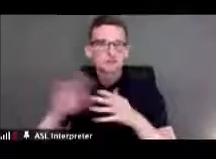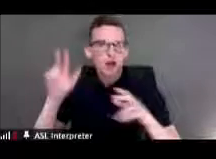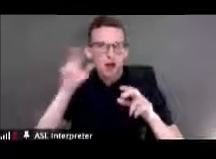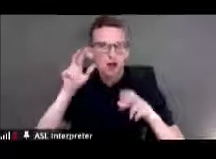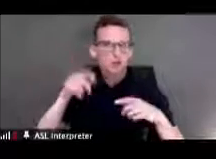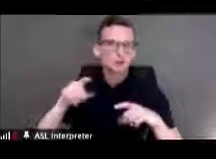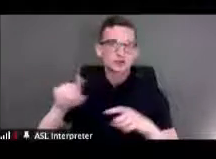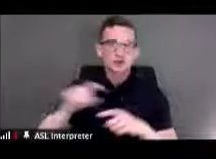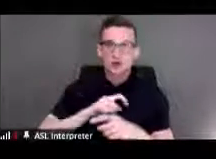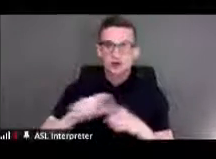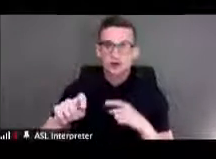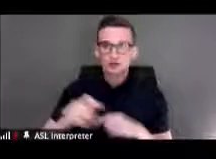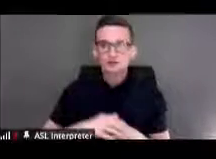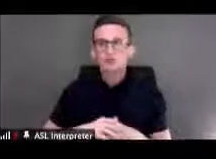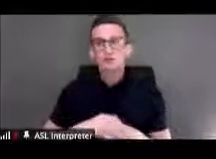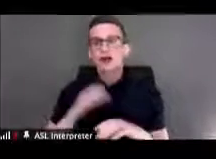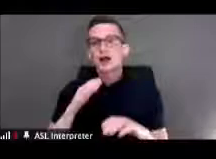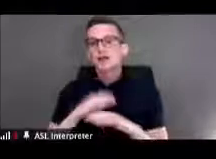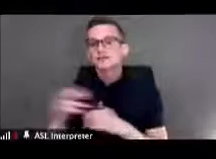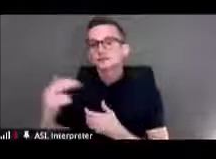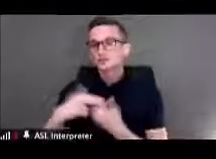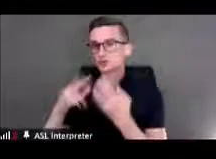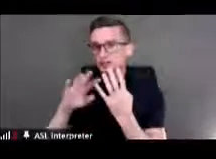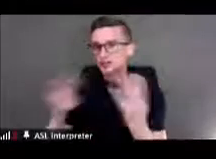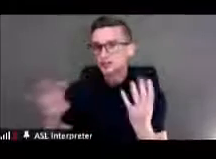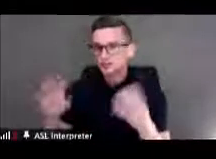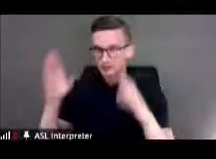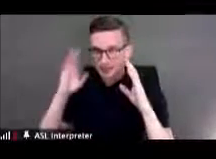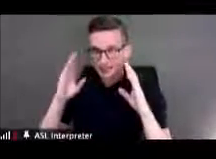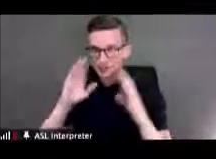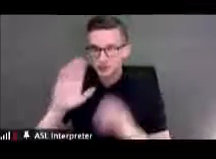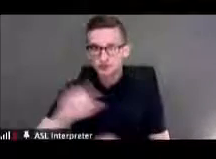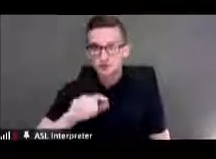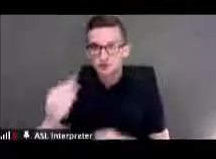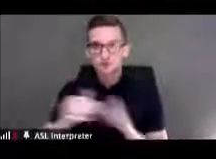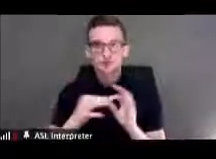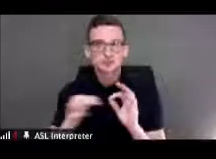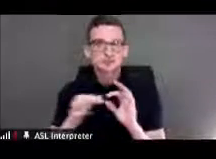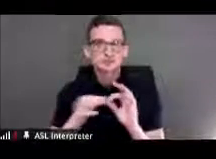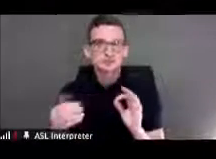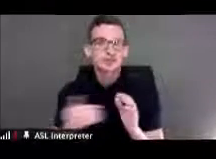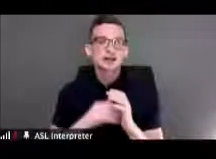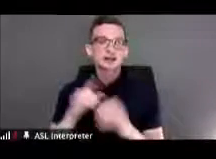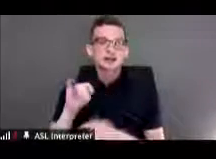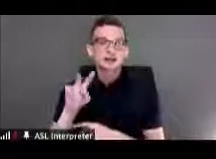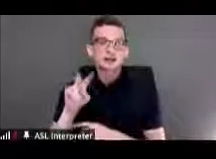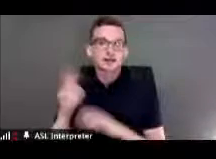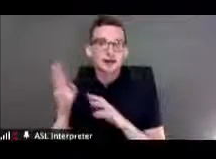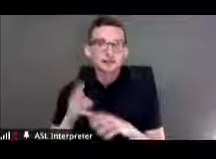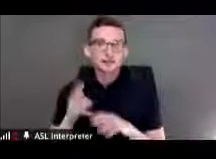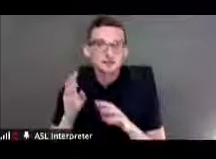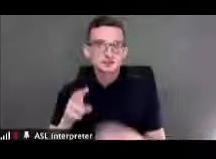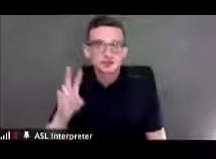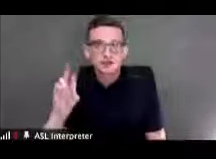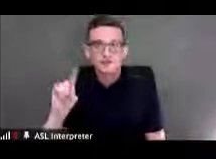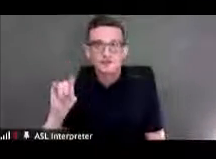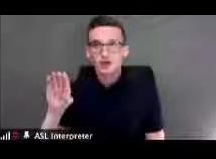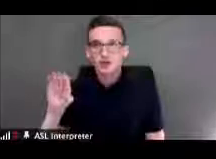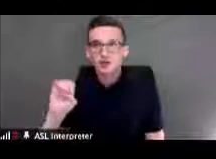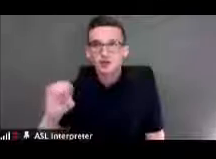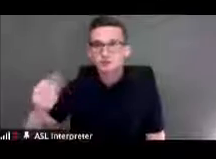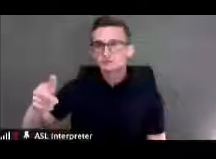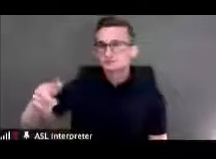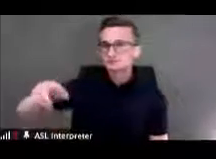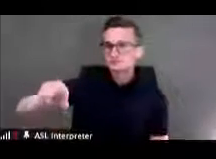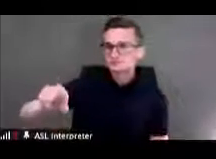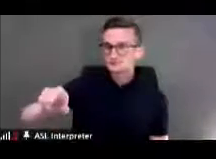be alert for when it is your turn to speak, and again, please turn down the live stream volume. And at this time, we do not have anyone in the